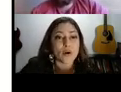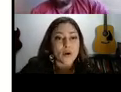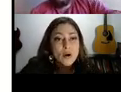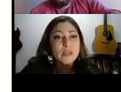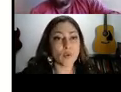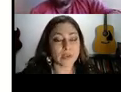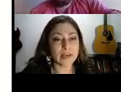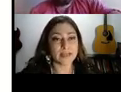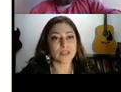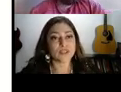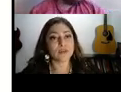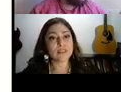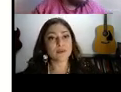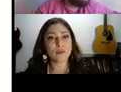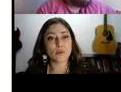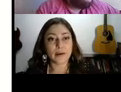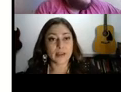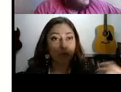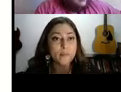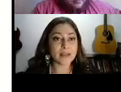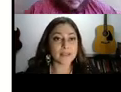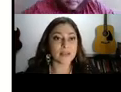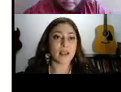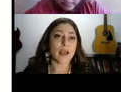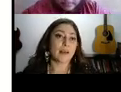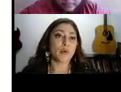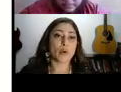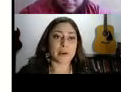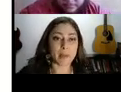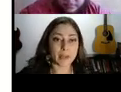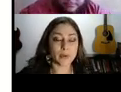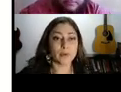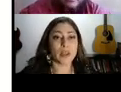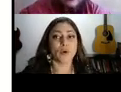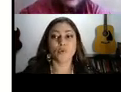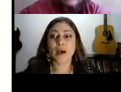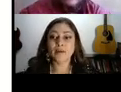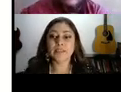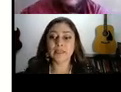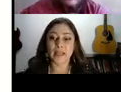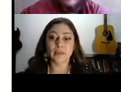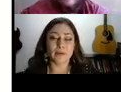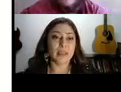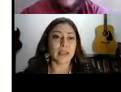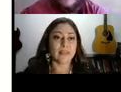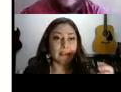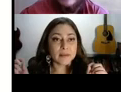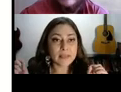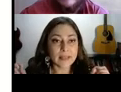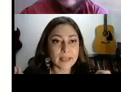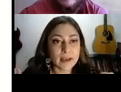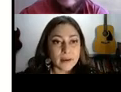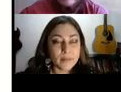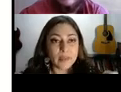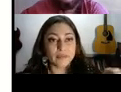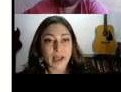who are already organized, students who are in UMAS, who are in Mayo, who come together, and